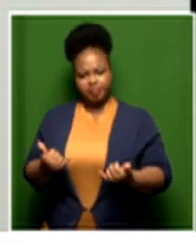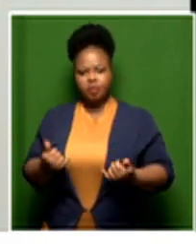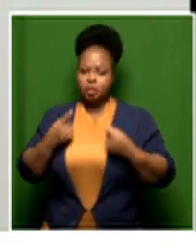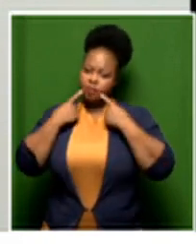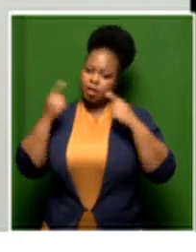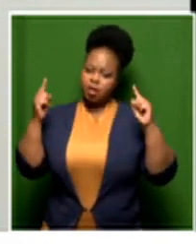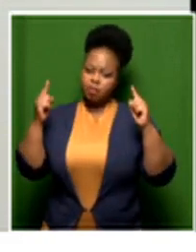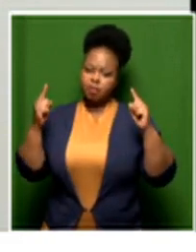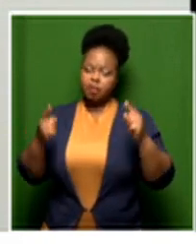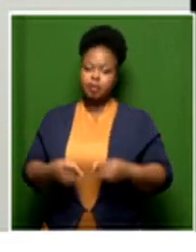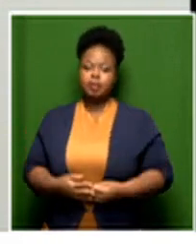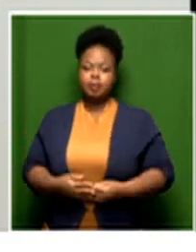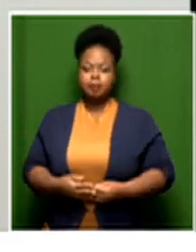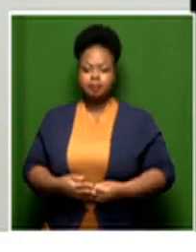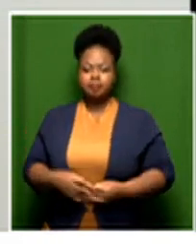out a